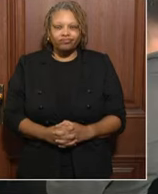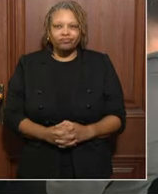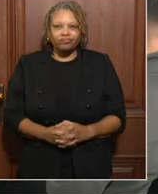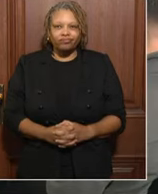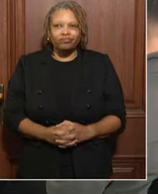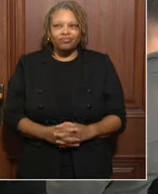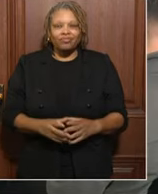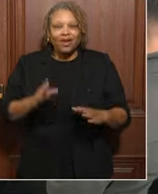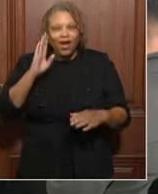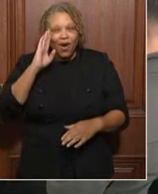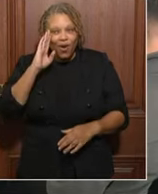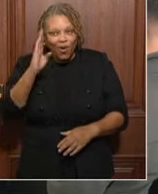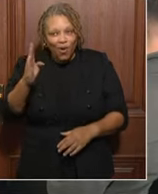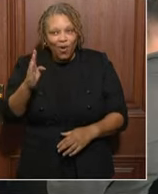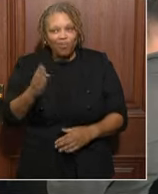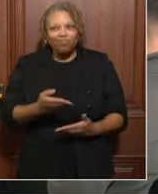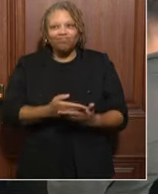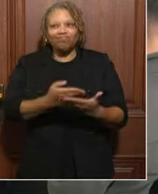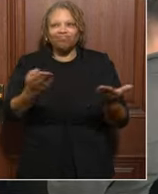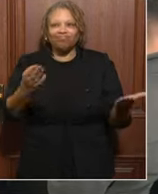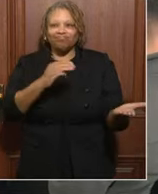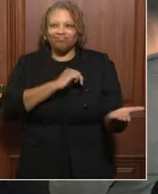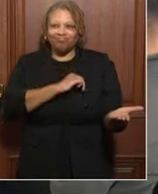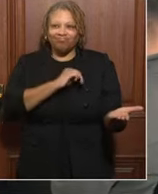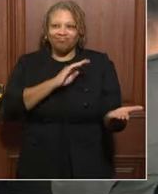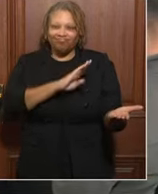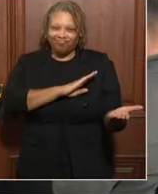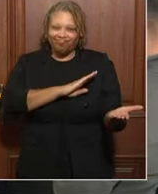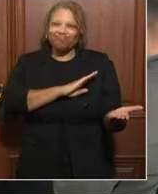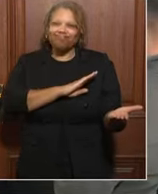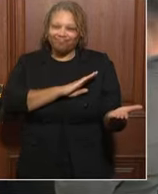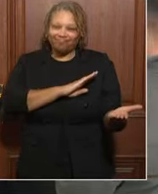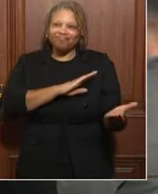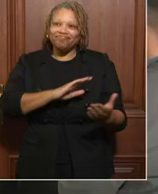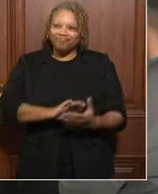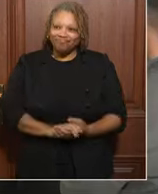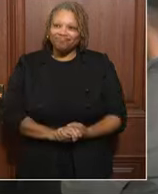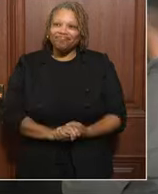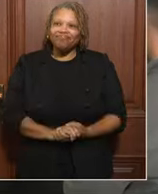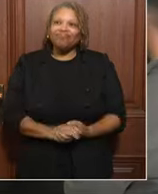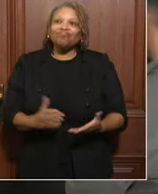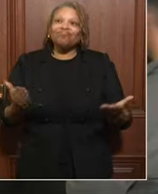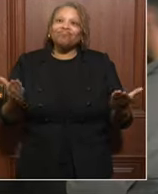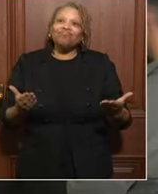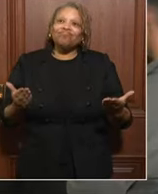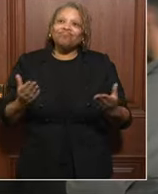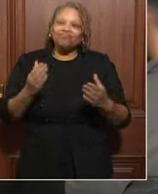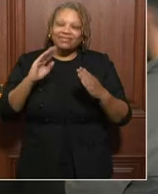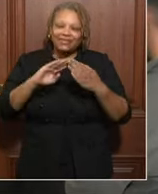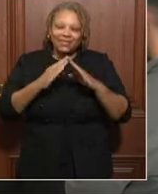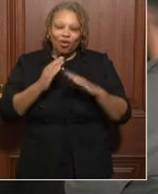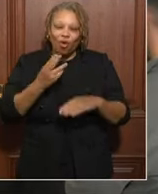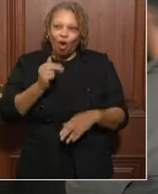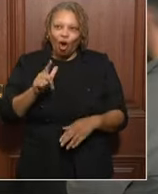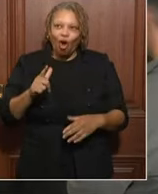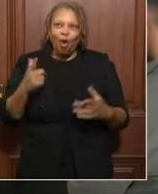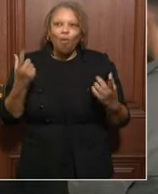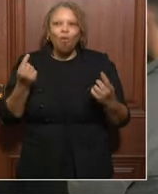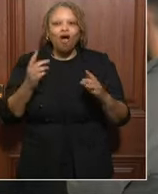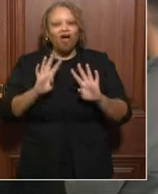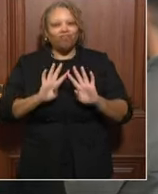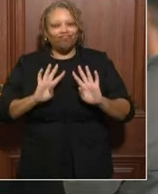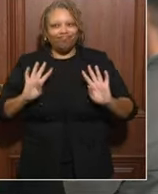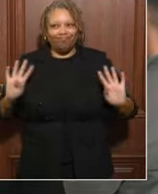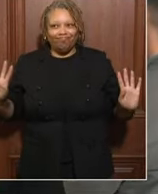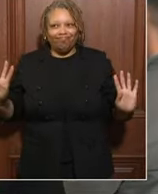Hello, I'm Muriel Bowser. I'm the Mayor of Washington, D.C. We are in City Hall, and I'm joined by members of my Cabinet